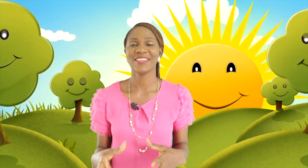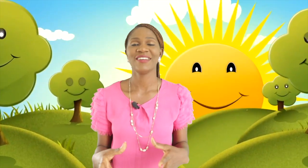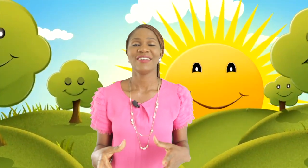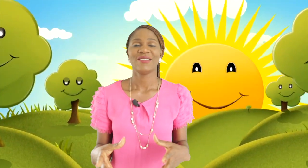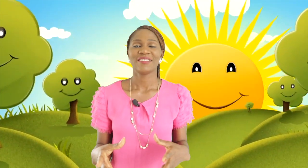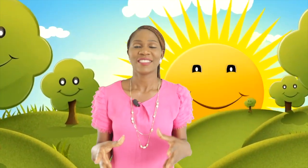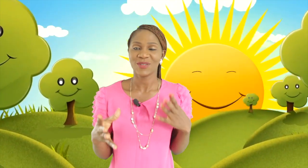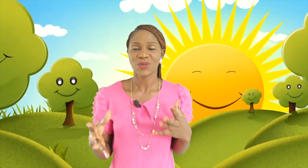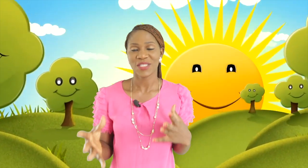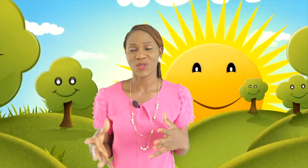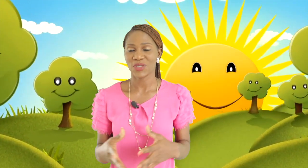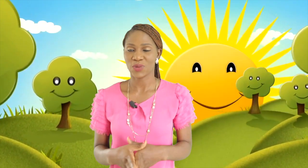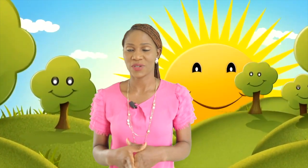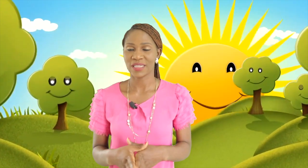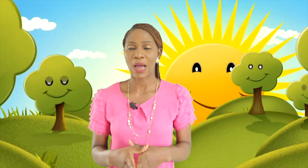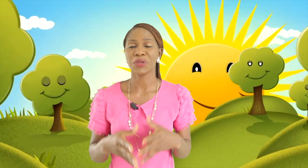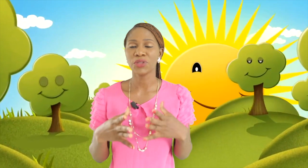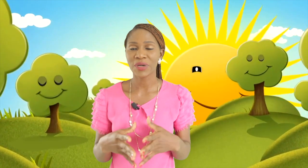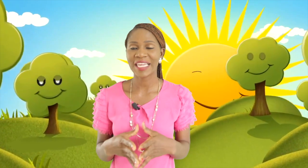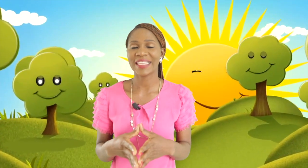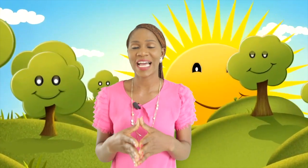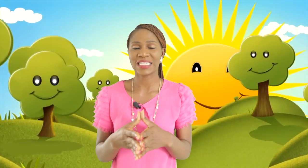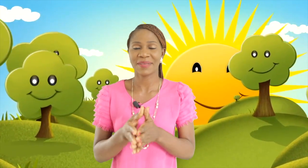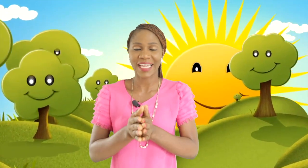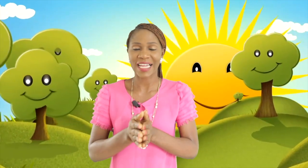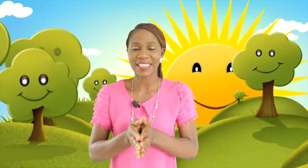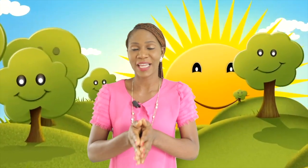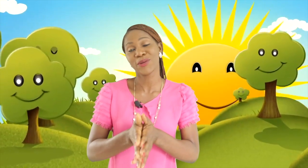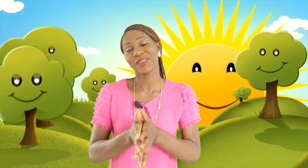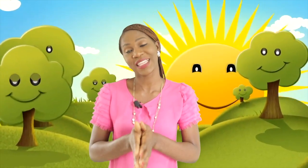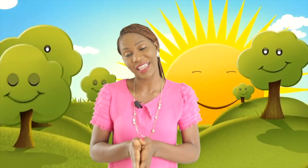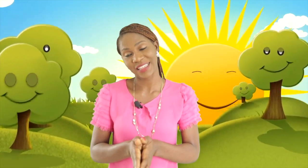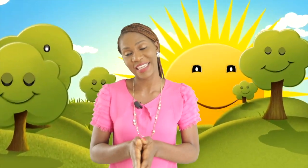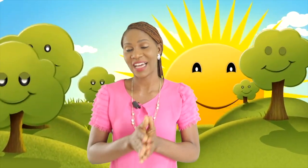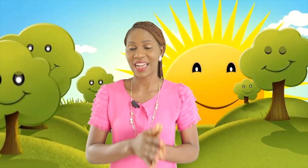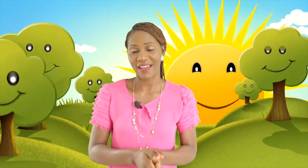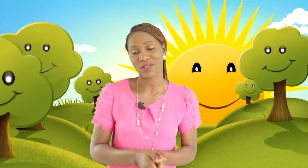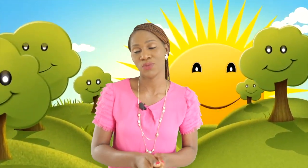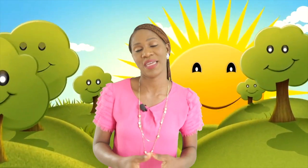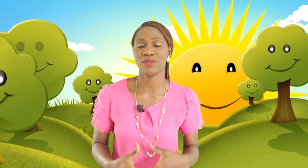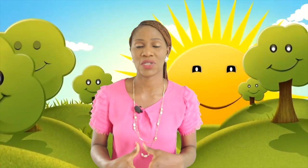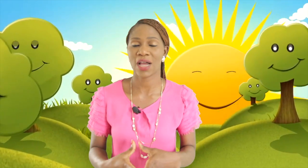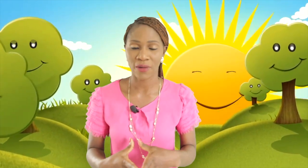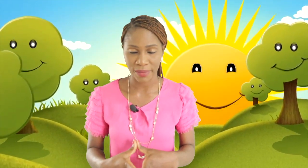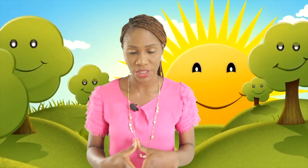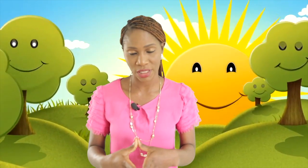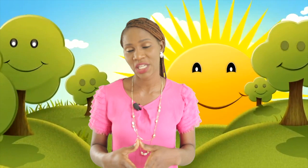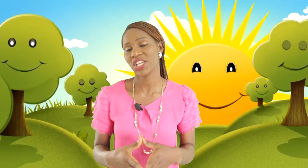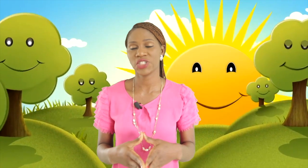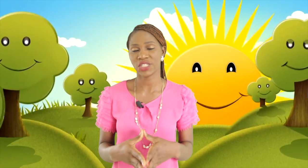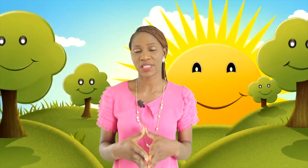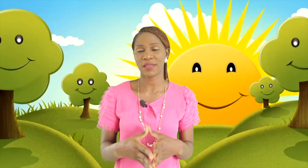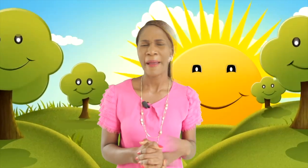us till 2021, and we know he that has begun a good thing in our lives will be able to accomplish